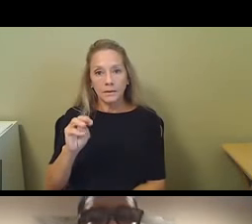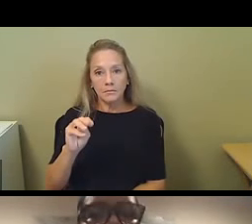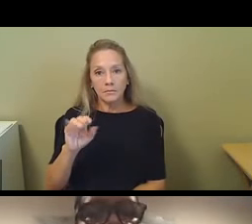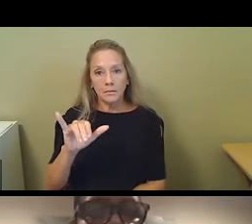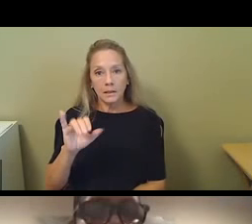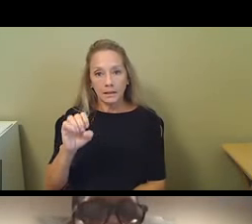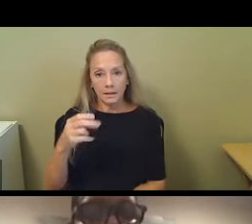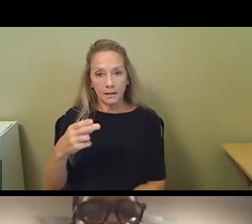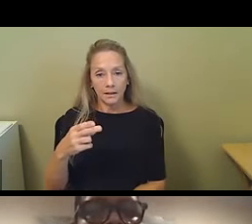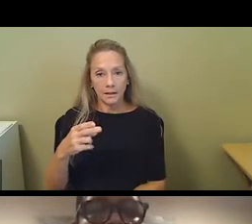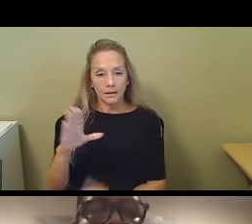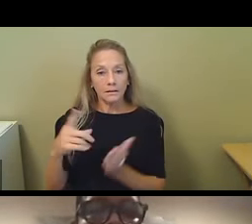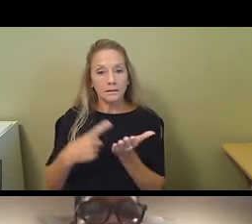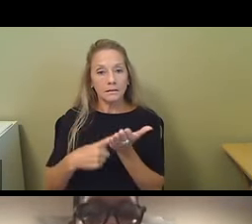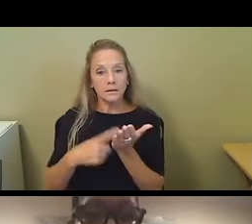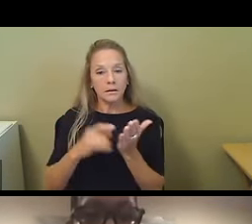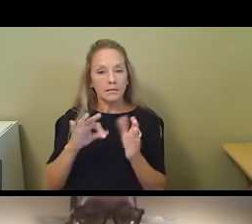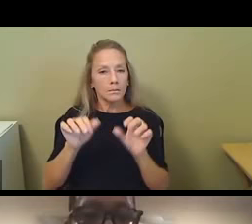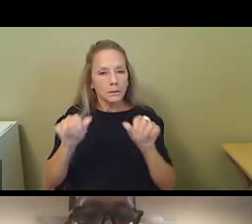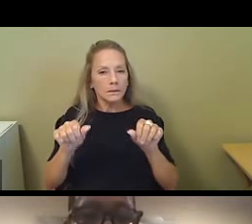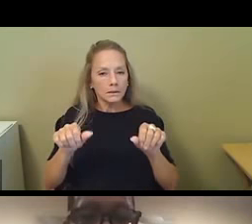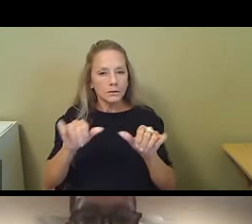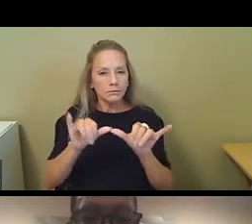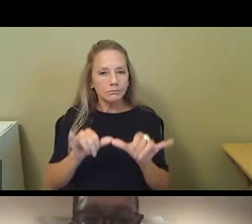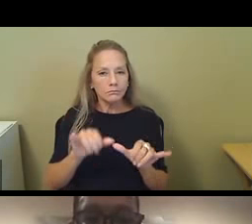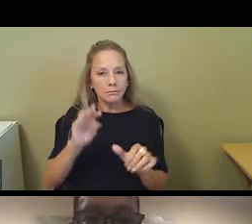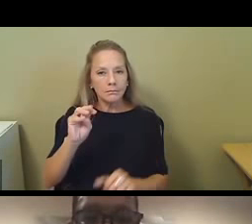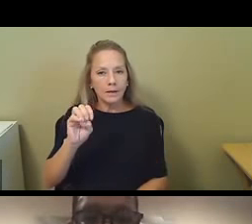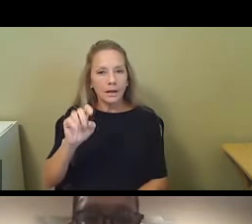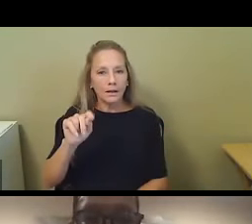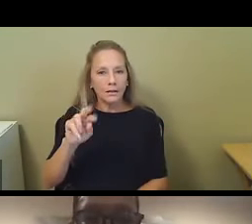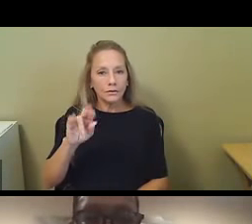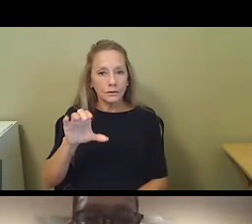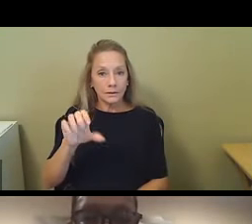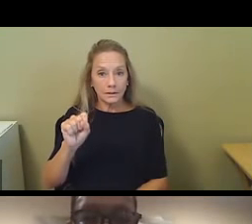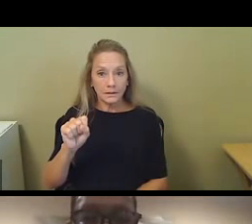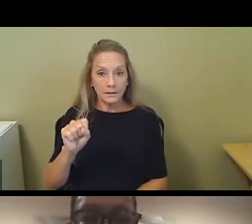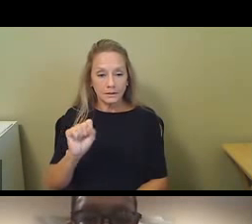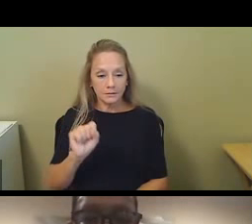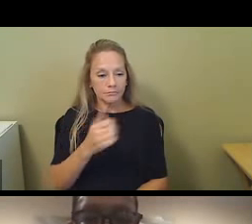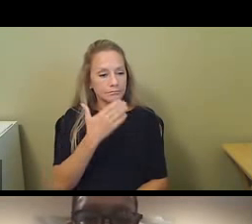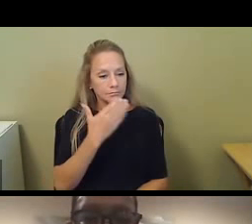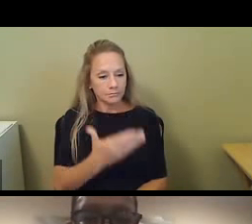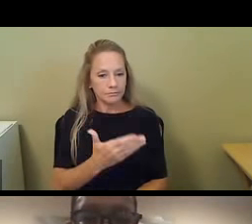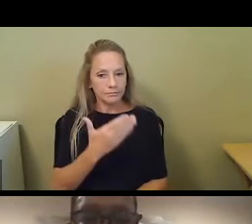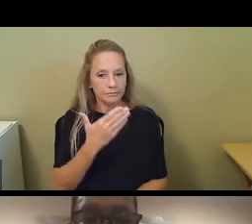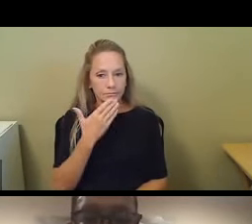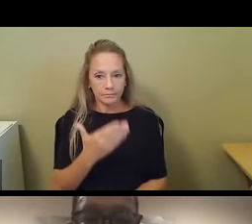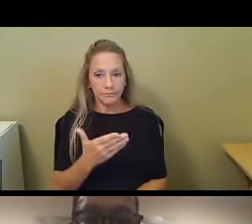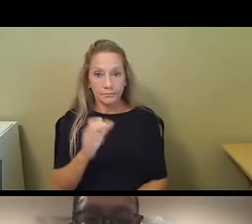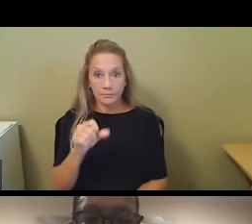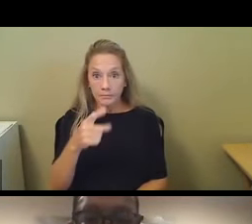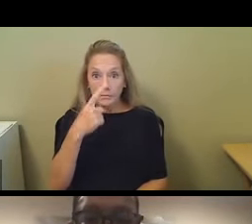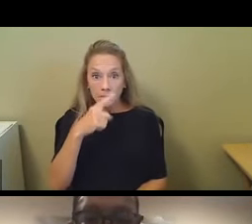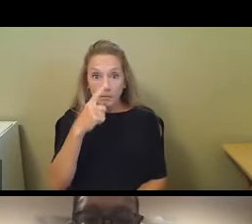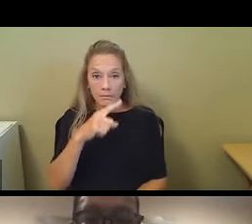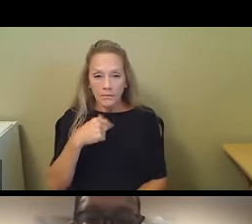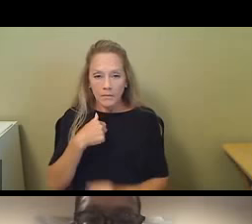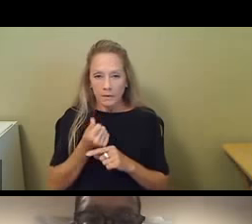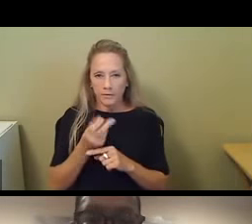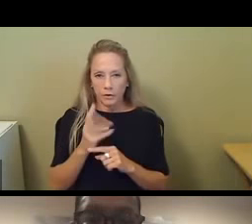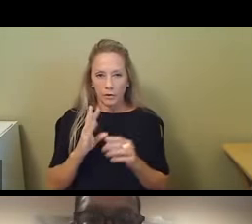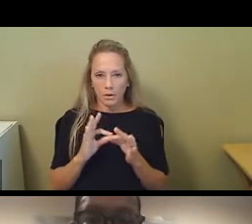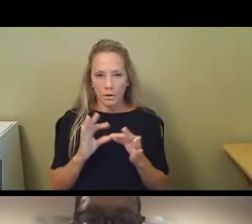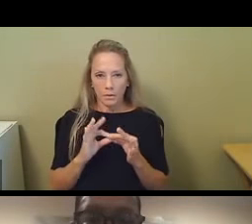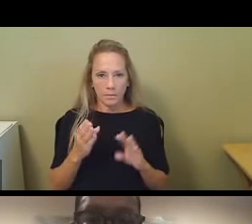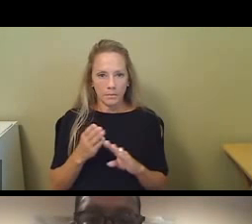of potential metrics. So Dr. Shamia, if your slides are ready, you have. Thank you. Yeah, thank you. And if we could, I'd like to make a few comments before